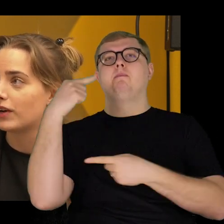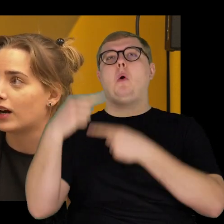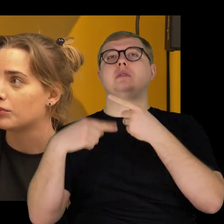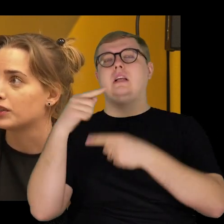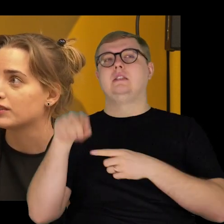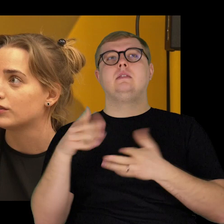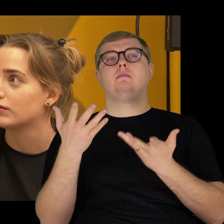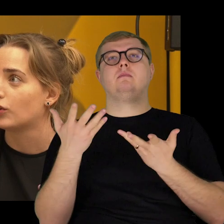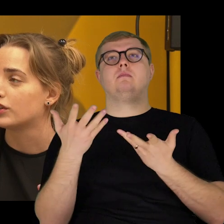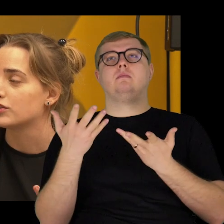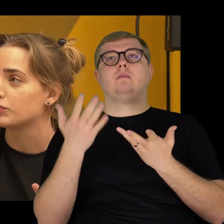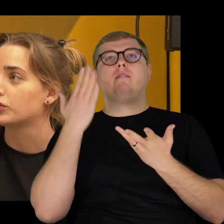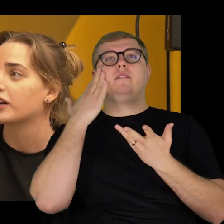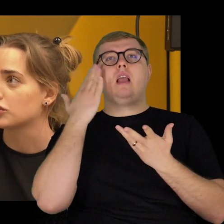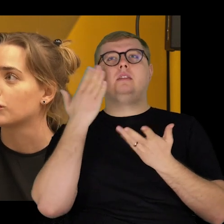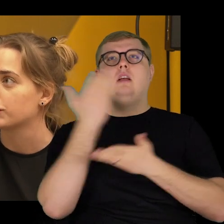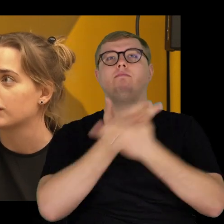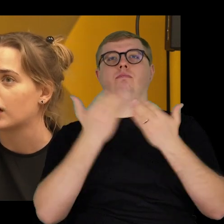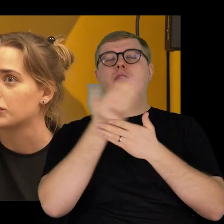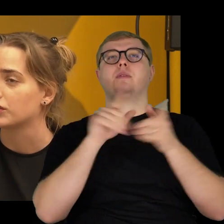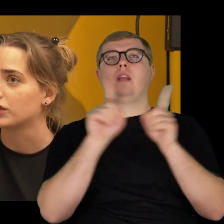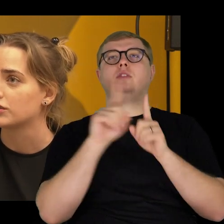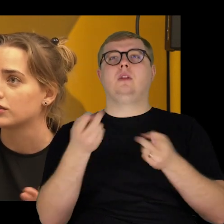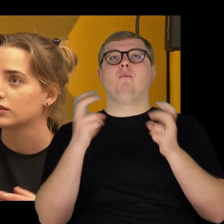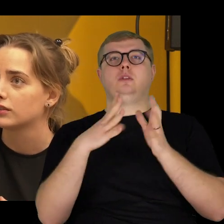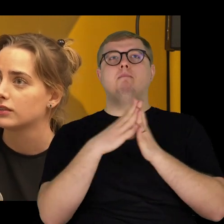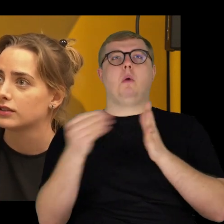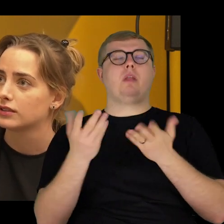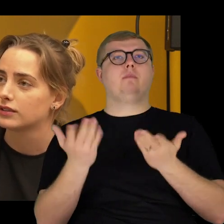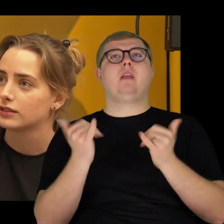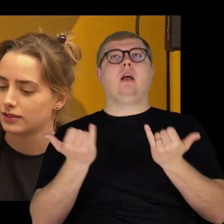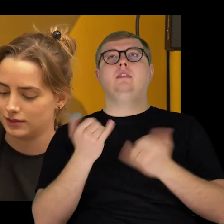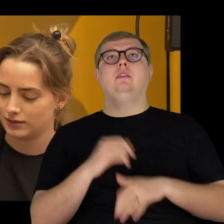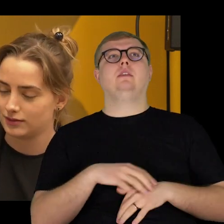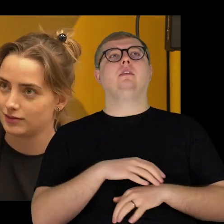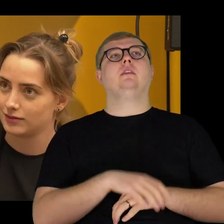this hybrid knowledge, production of hybrid knowledge.